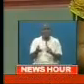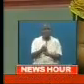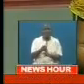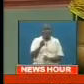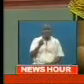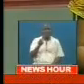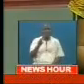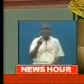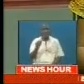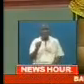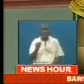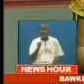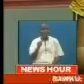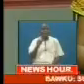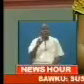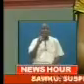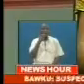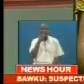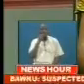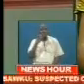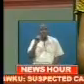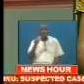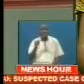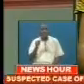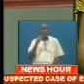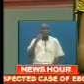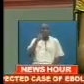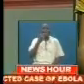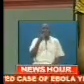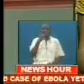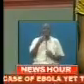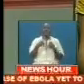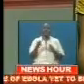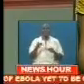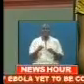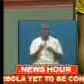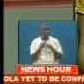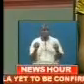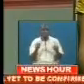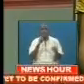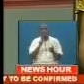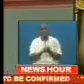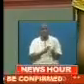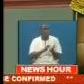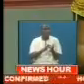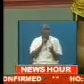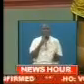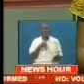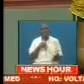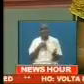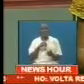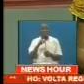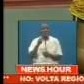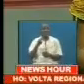Ebola. According to him, there is no known cure, treatment, or vaccines for the disease yet. The only means of preventing it and